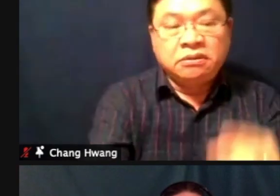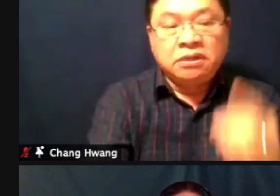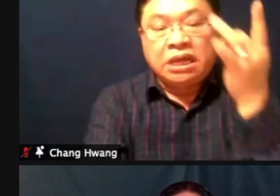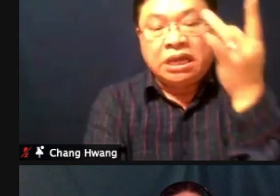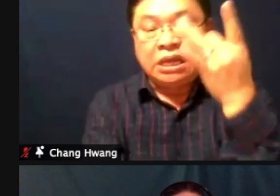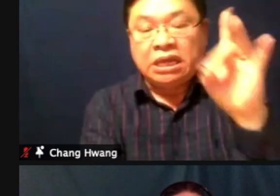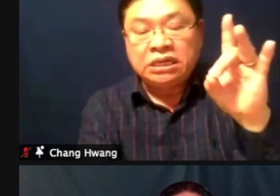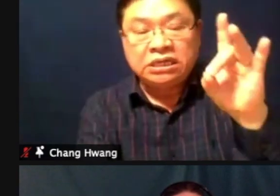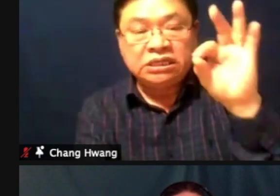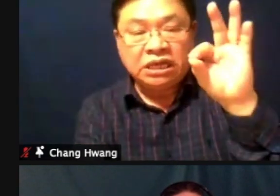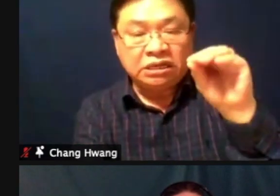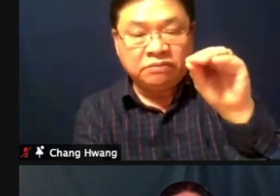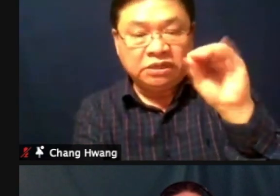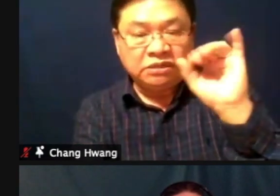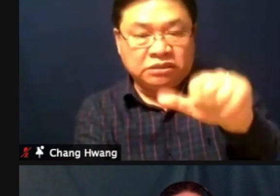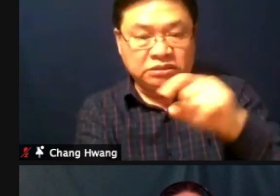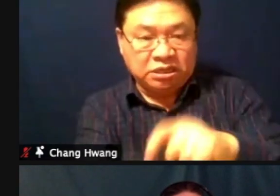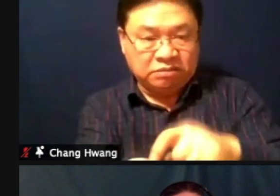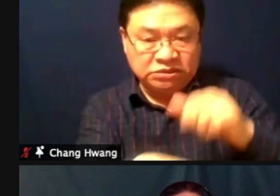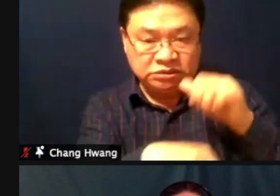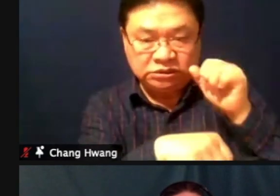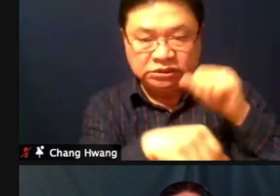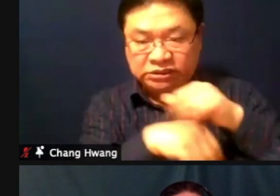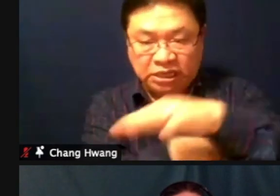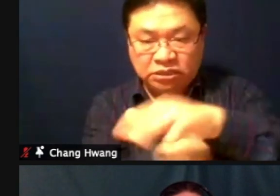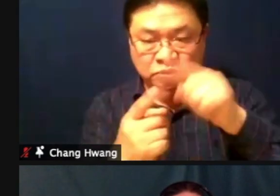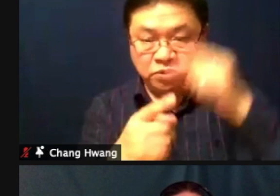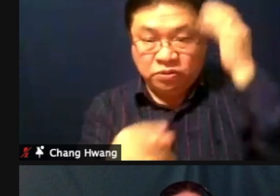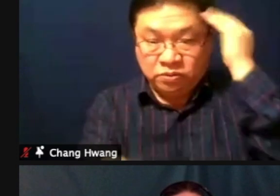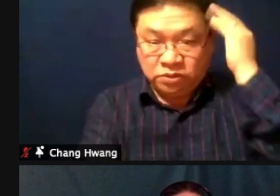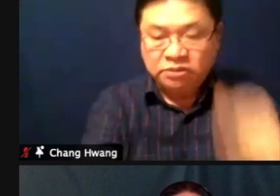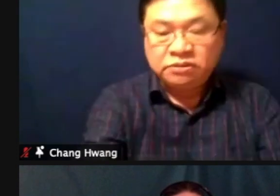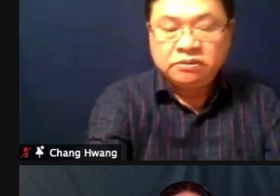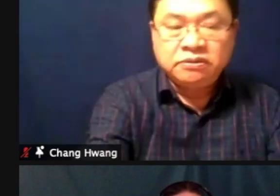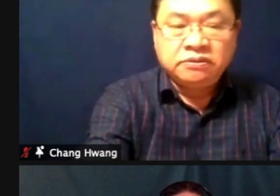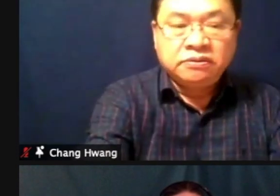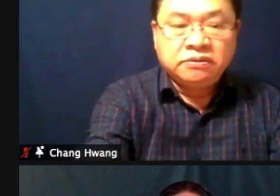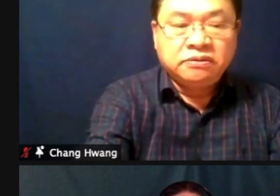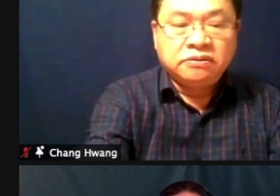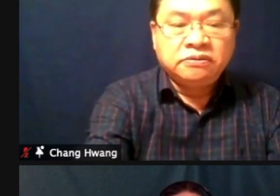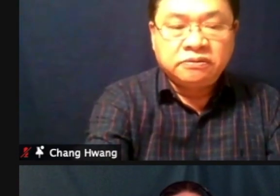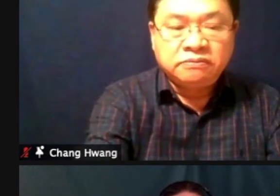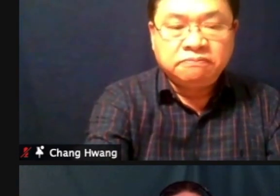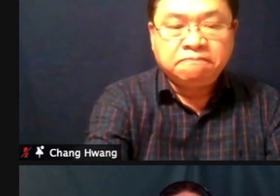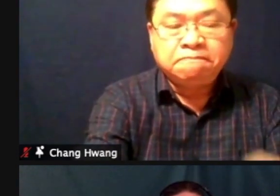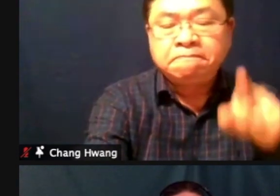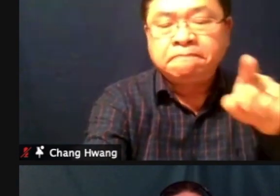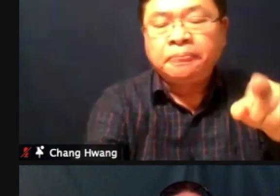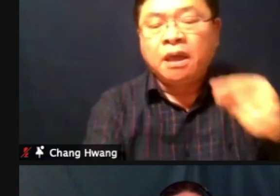through the Women's Foreign Missionary Society, and that was in 1890. So that was during that time period that I